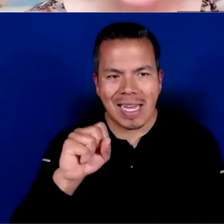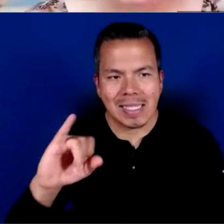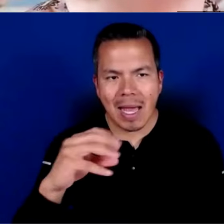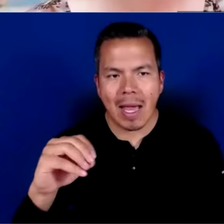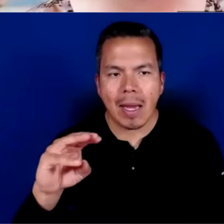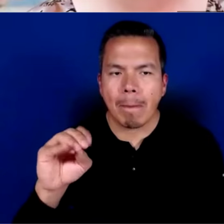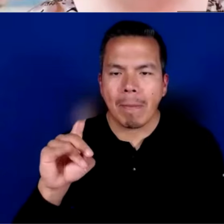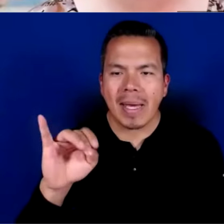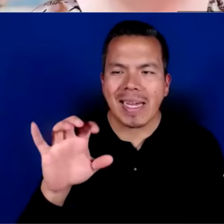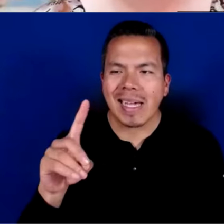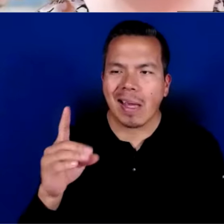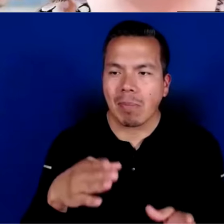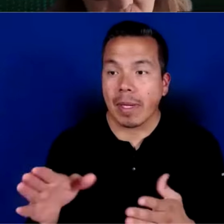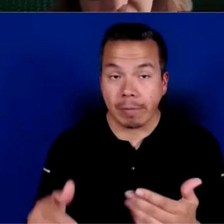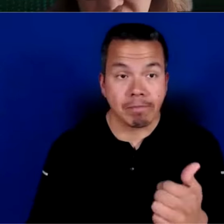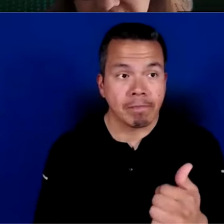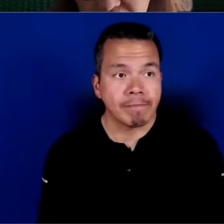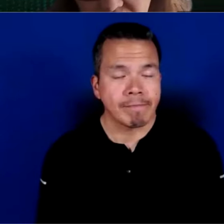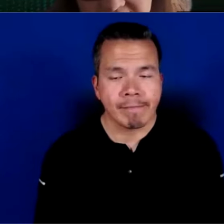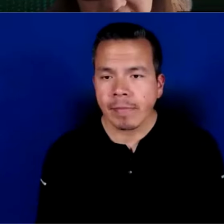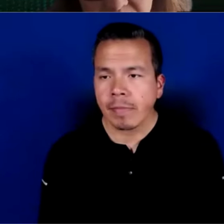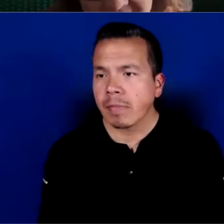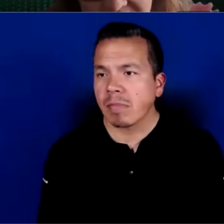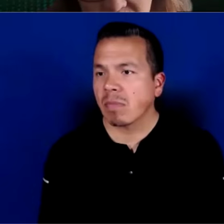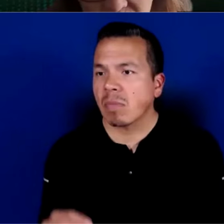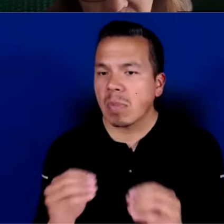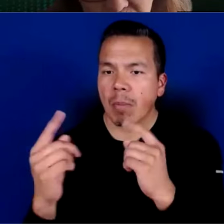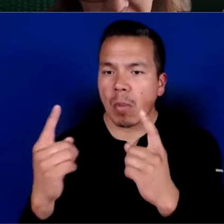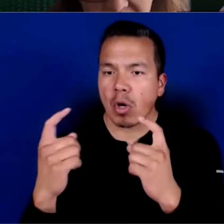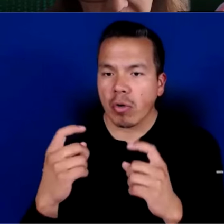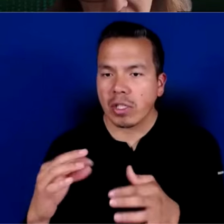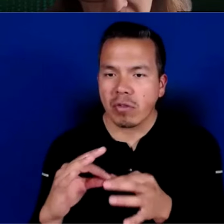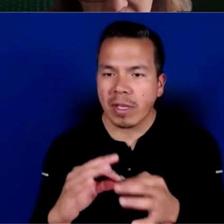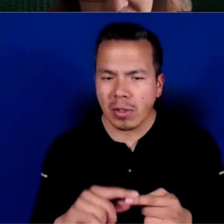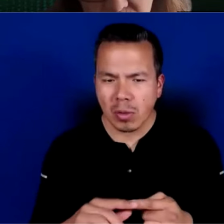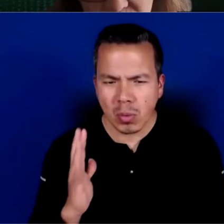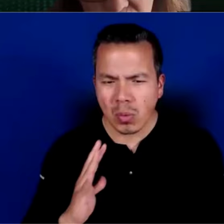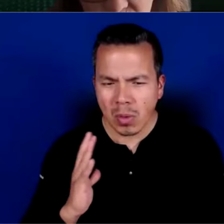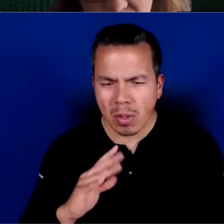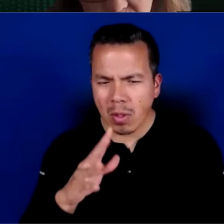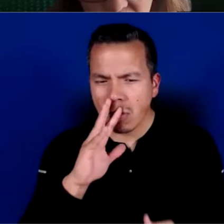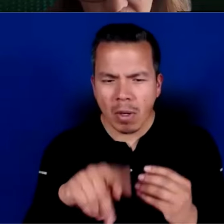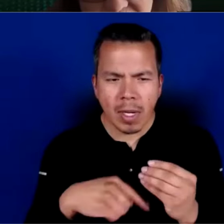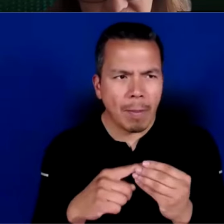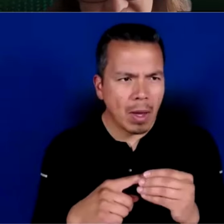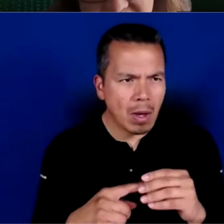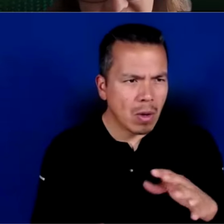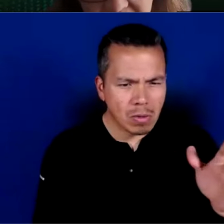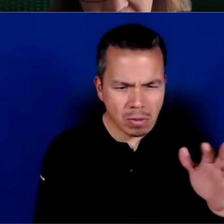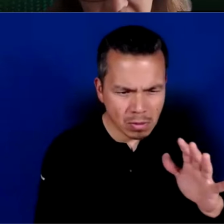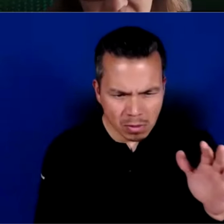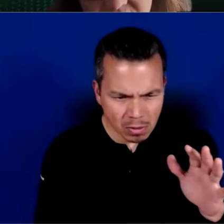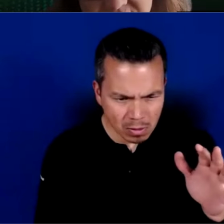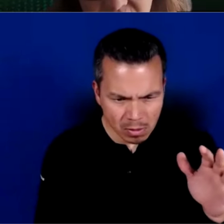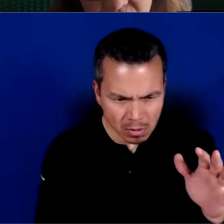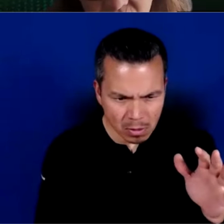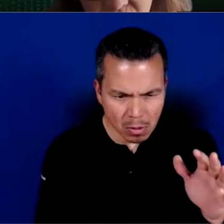Medicaid planning. These questions are related back to when you were talking about gross versus